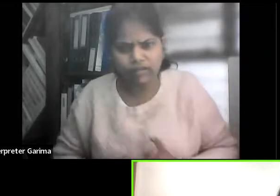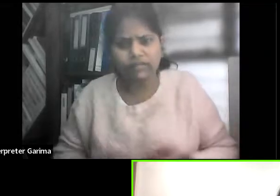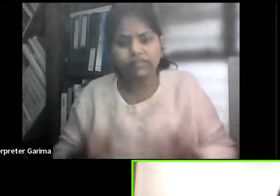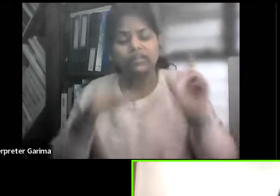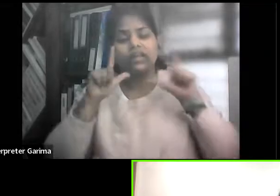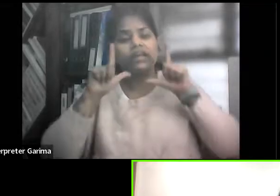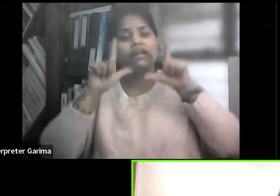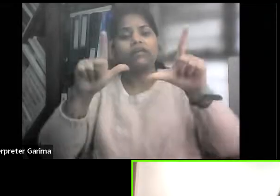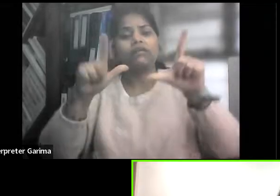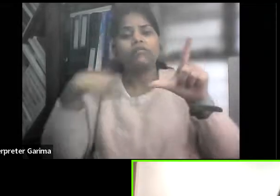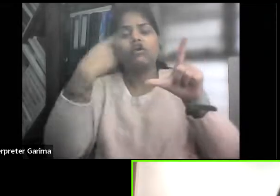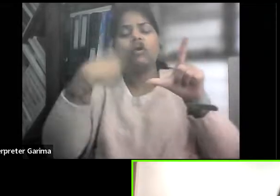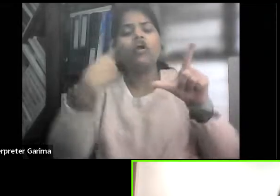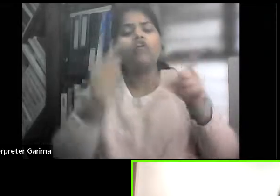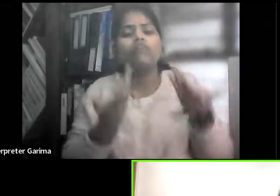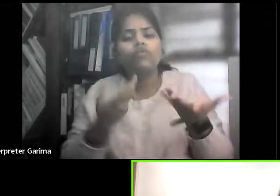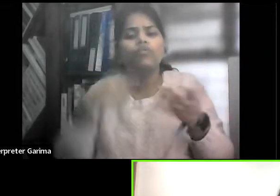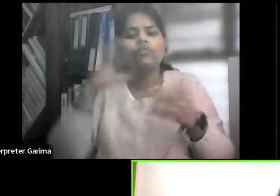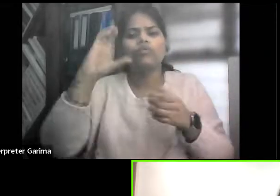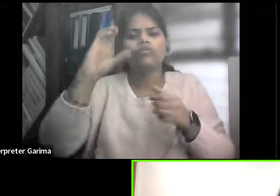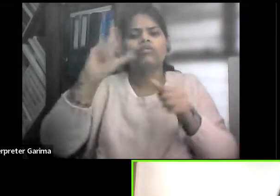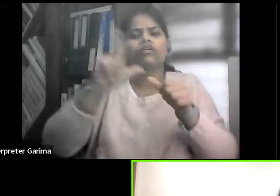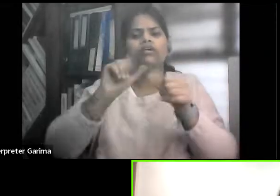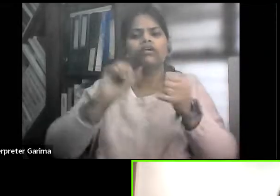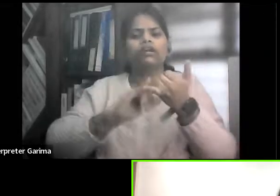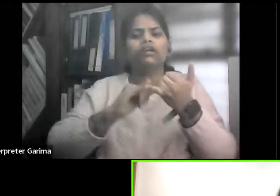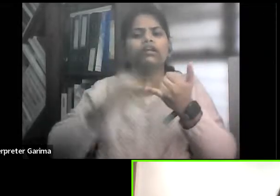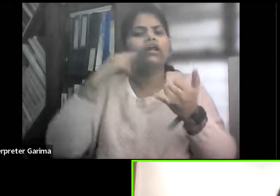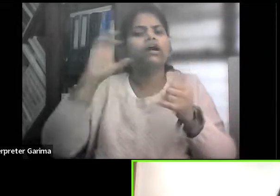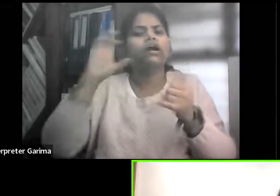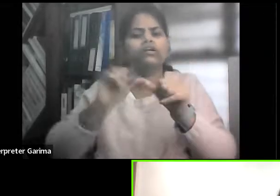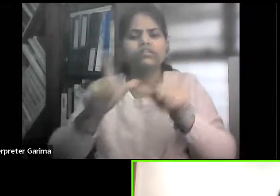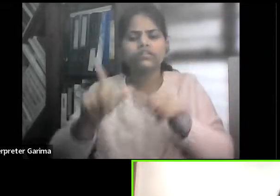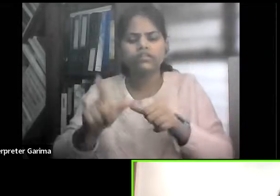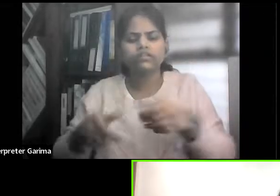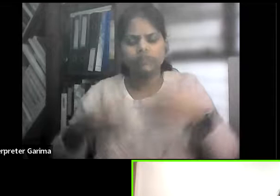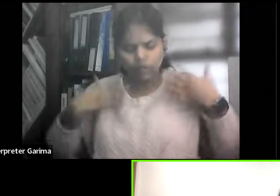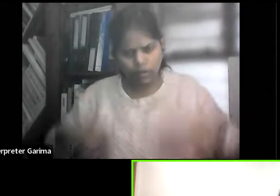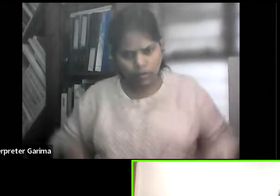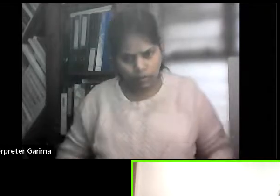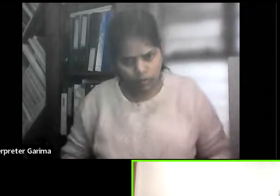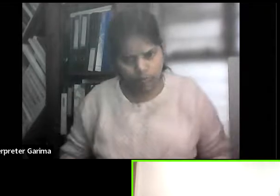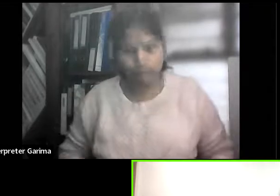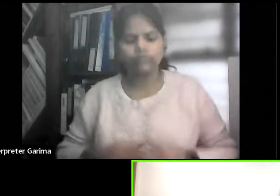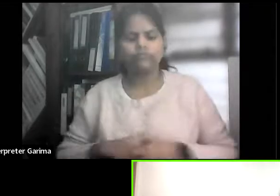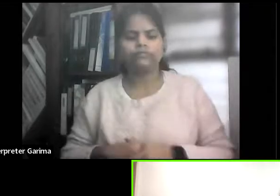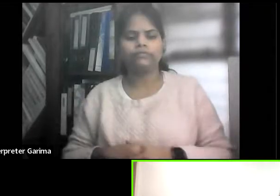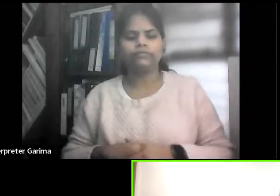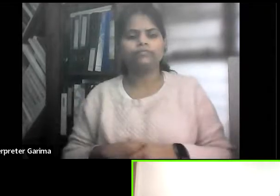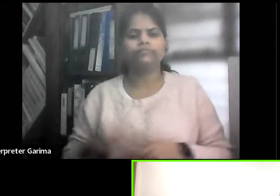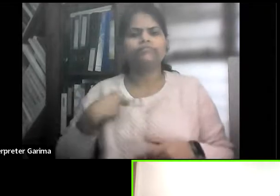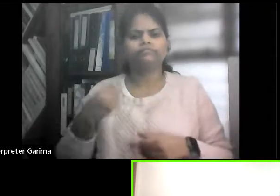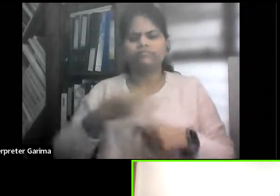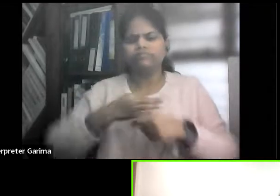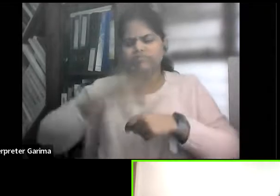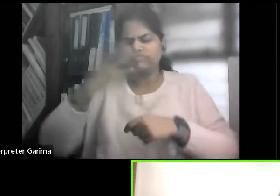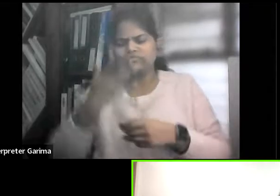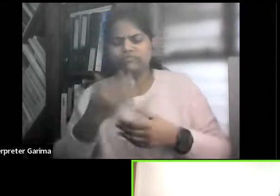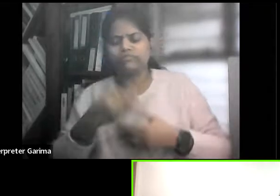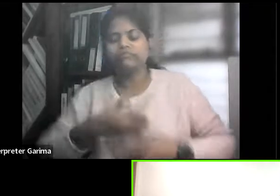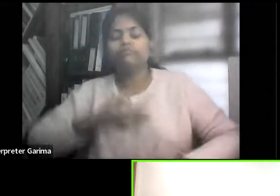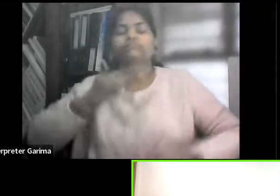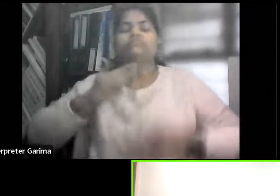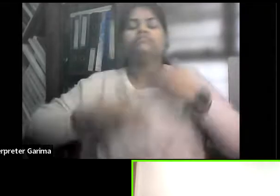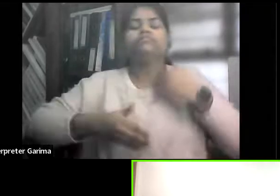body, shattering the illusion of ease and grace by the disruptive presence of fleshly experience, heavy breathing, sweat,